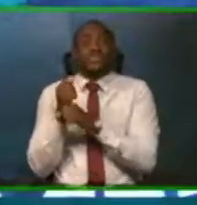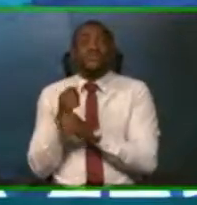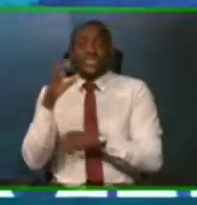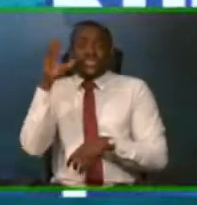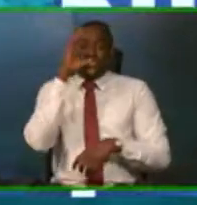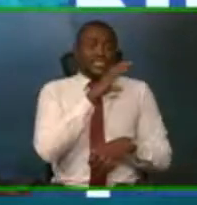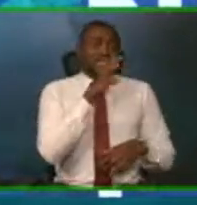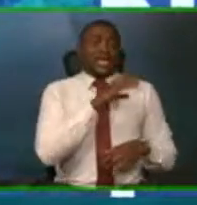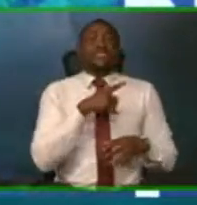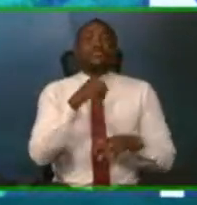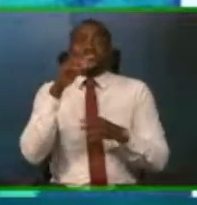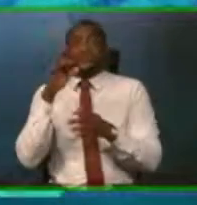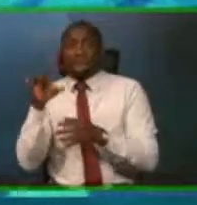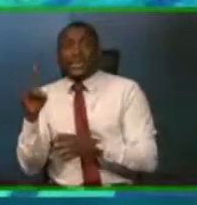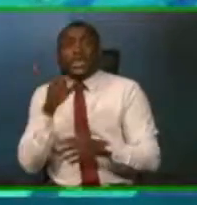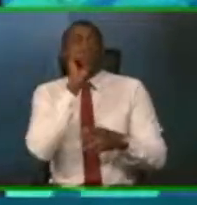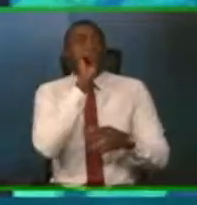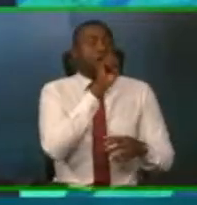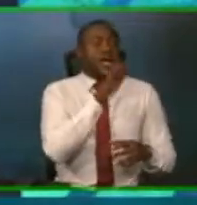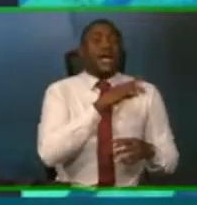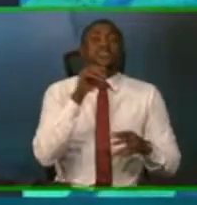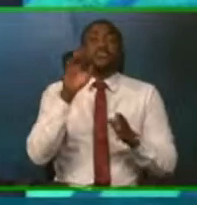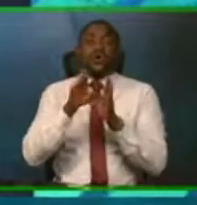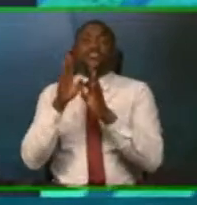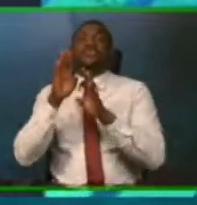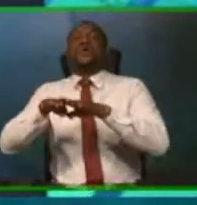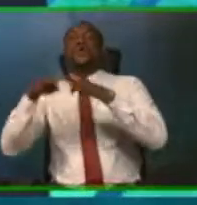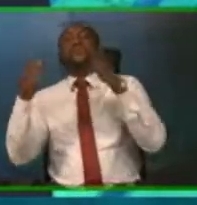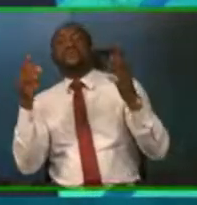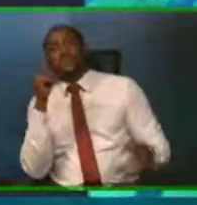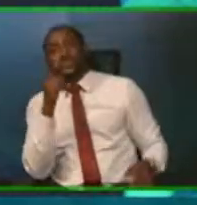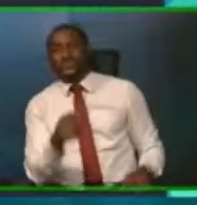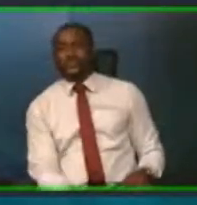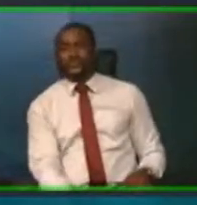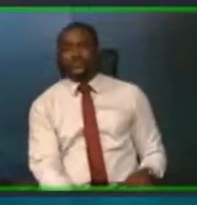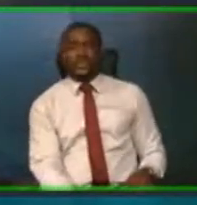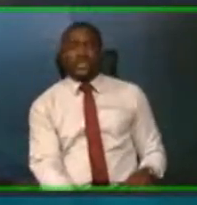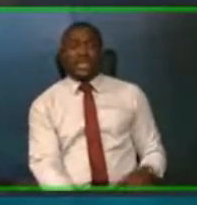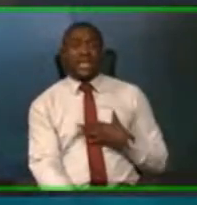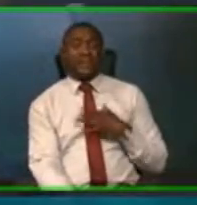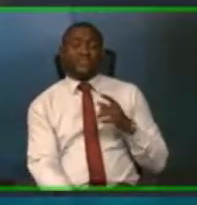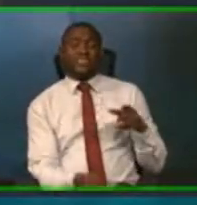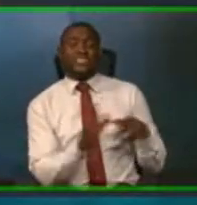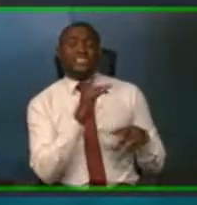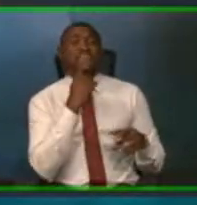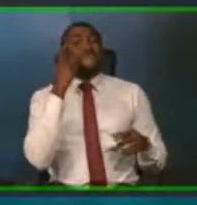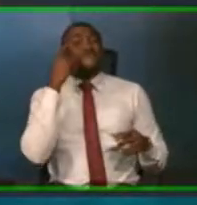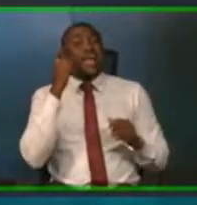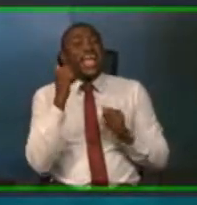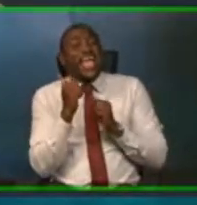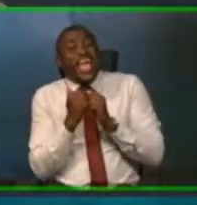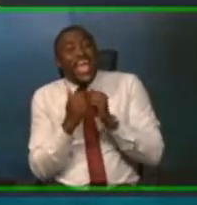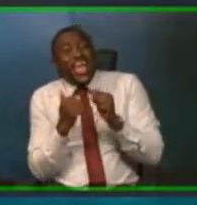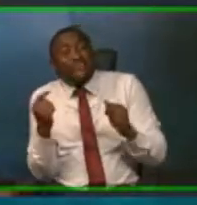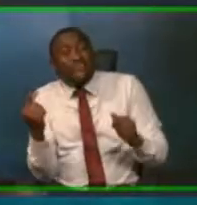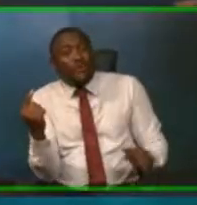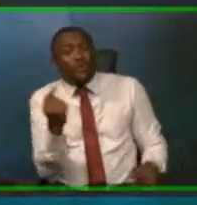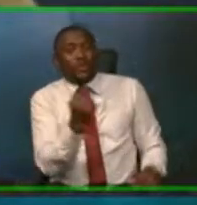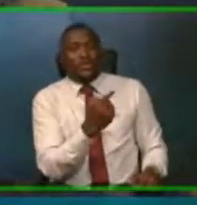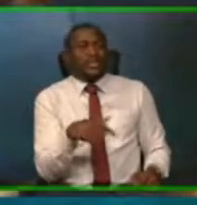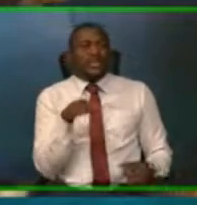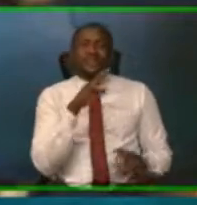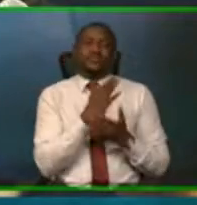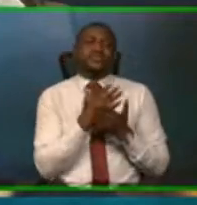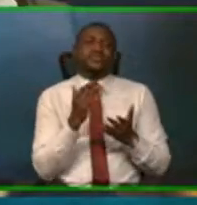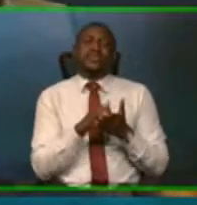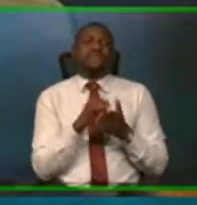and you shall find. Knock, it says, and the door shall be open unto you. I like verse 8. It says, for everyone. There are some things that are for